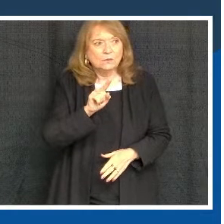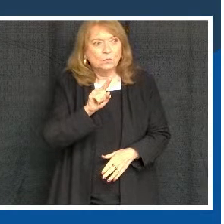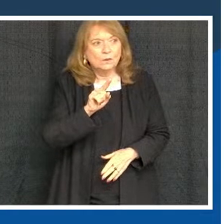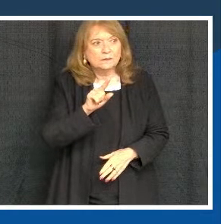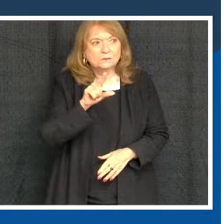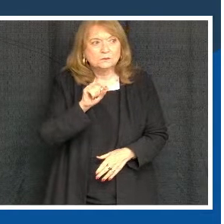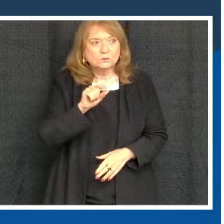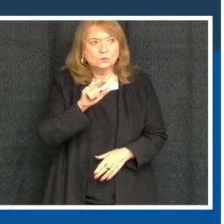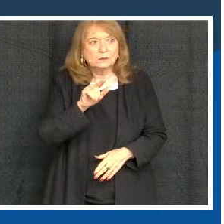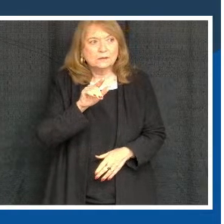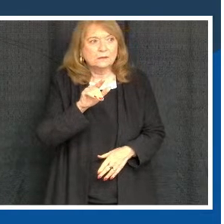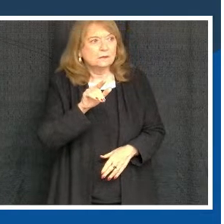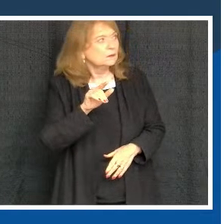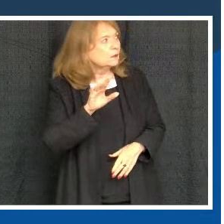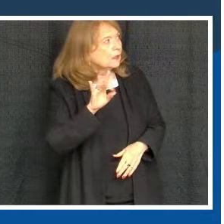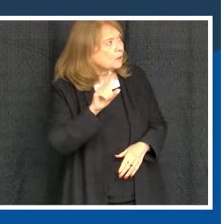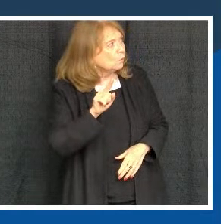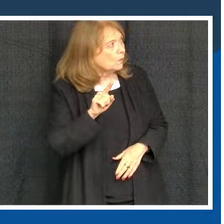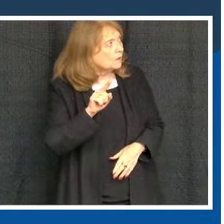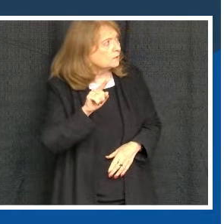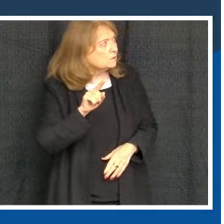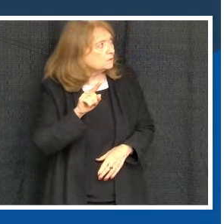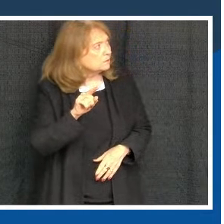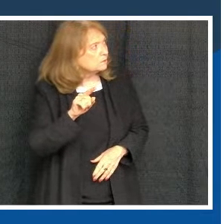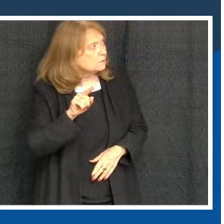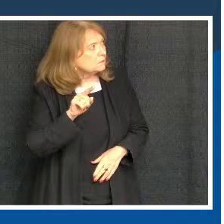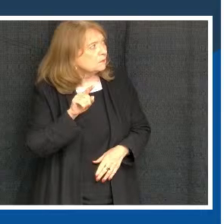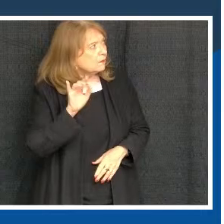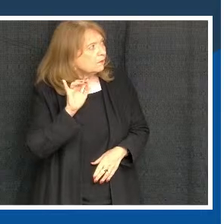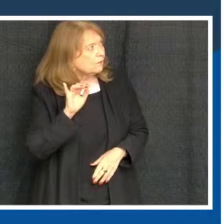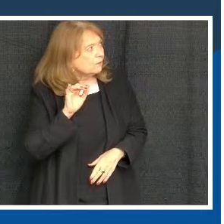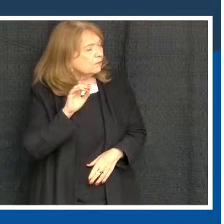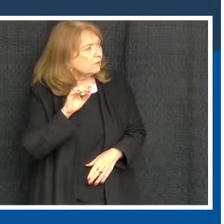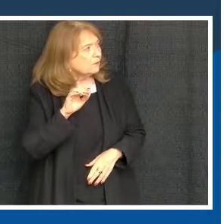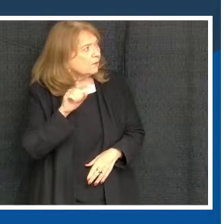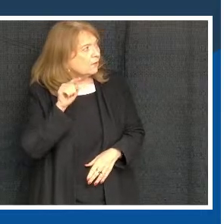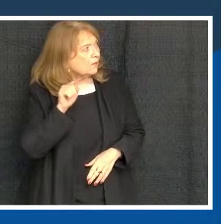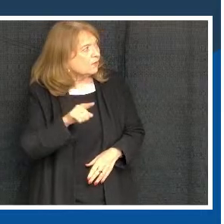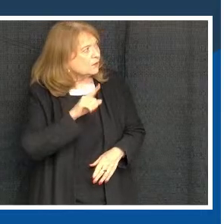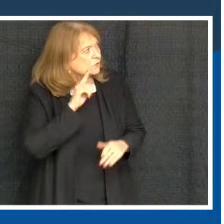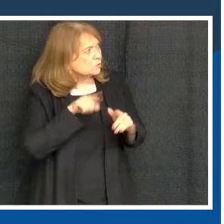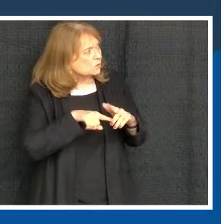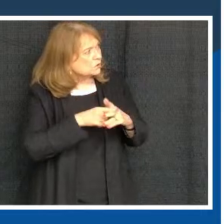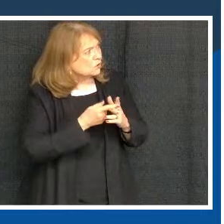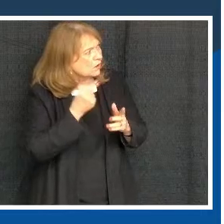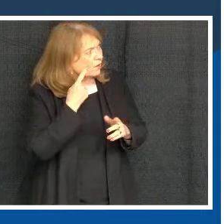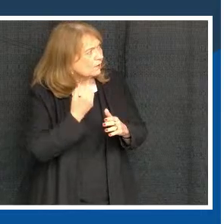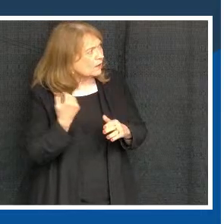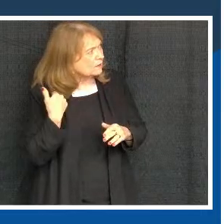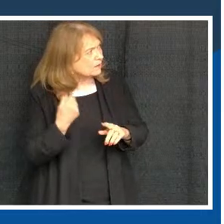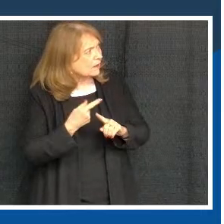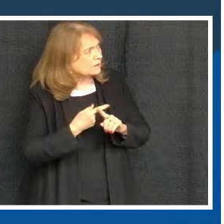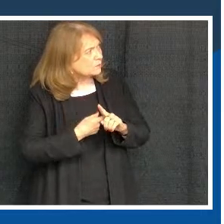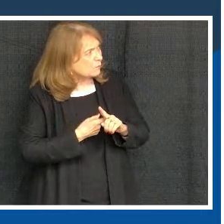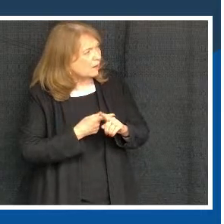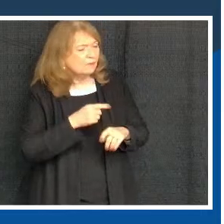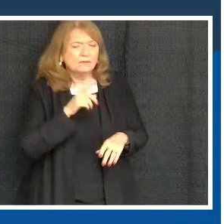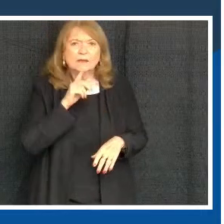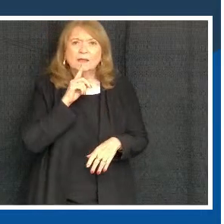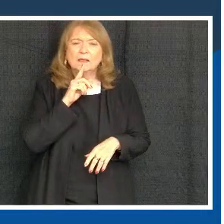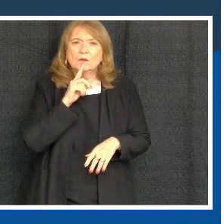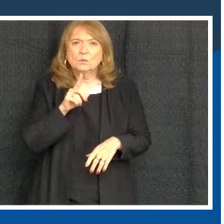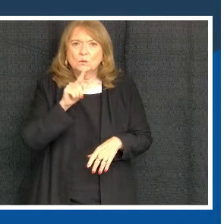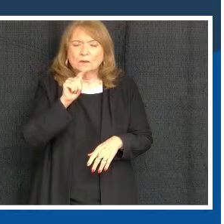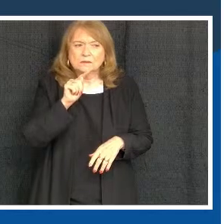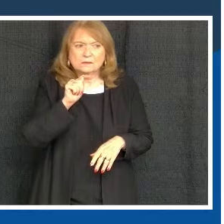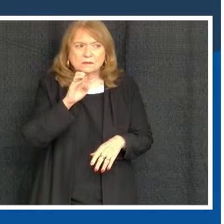sir. Thank you, Mayor. This is a text amendment that was started, I believe, last month by City Council. It was text